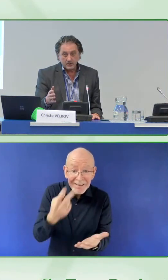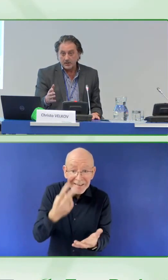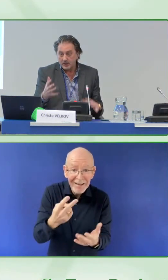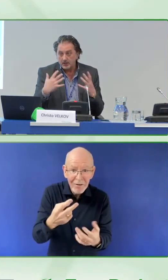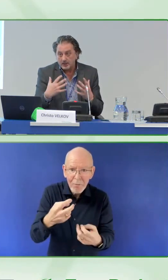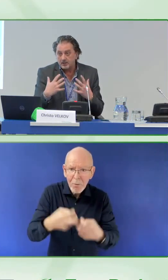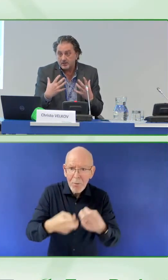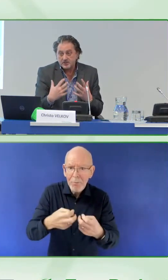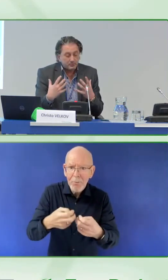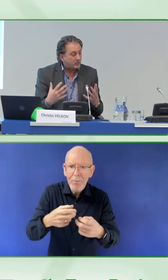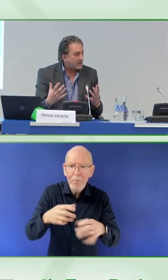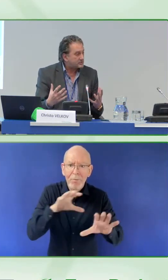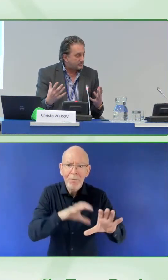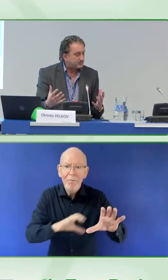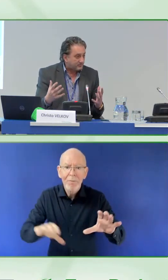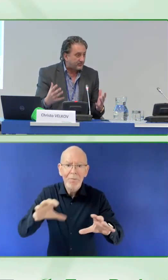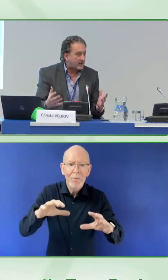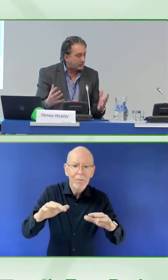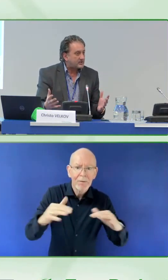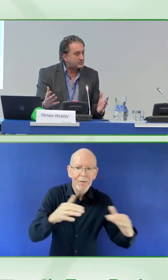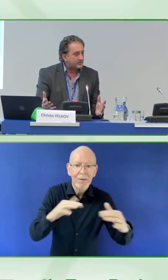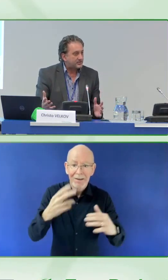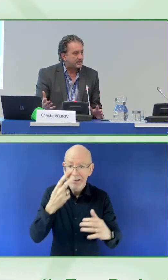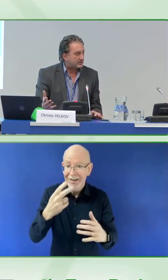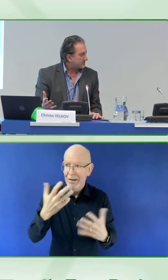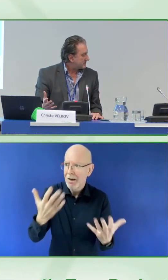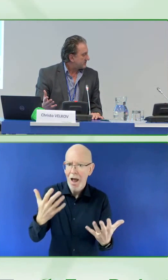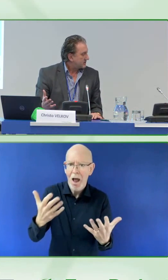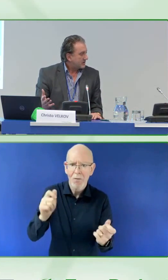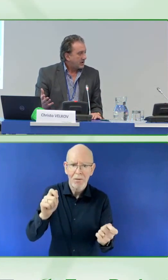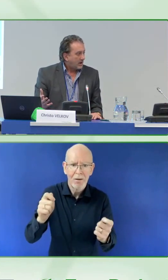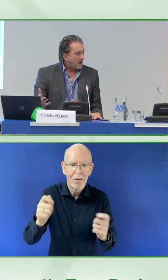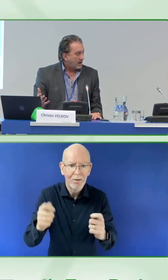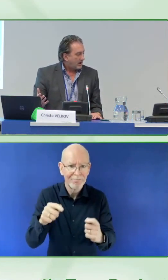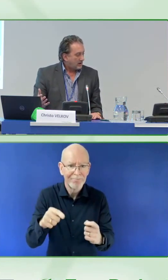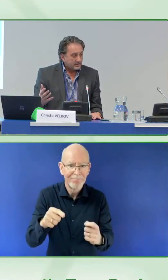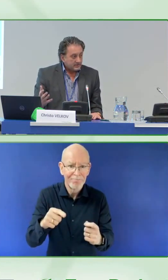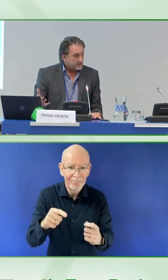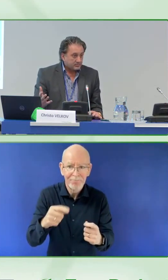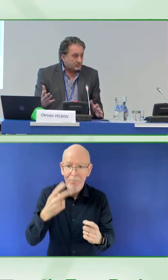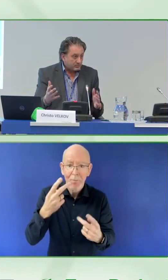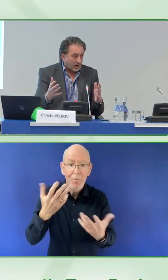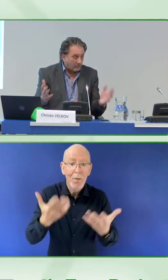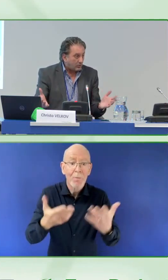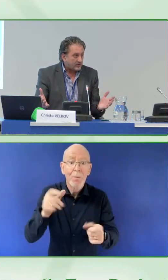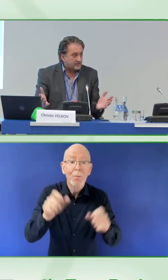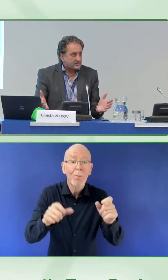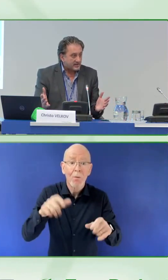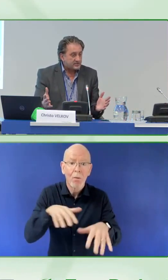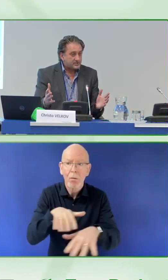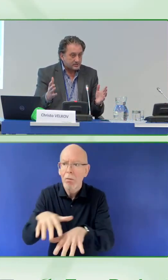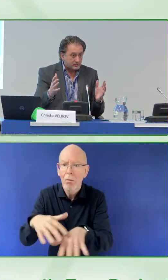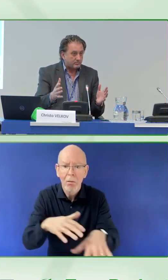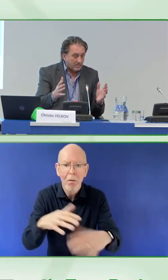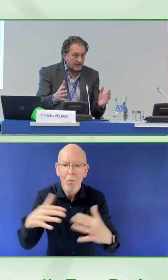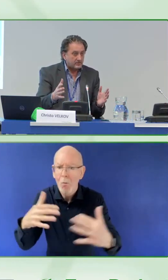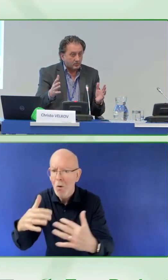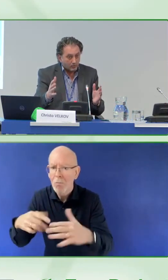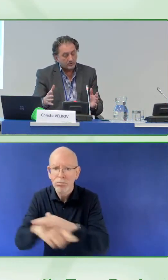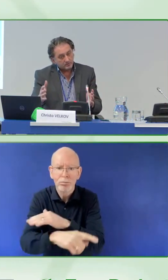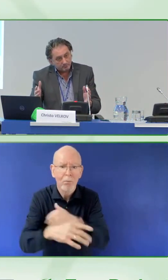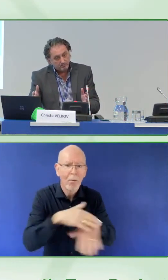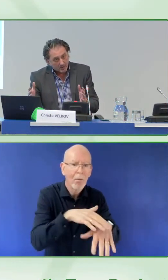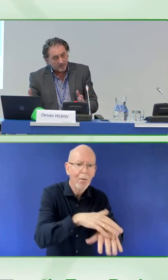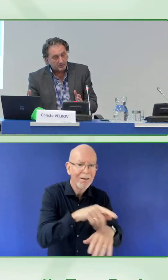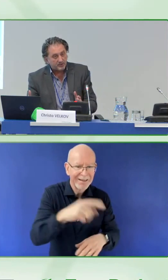And it is up to us to find ways to protect them. It is up to our organizations to make